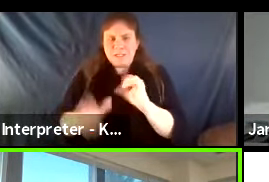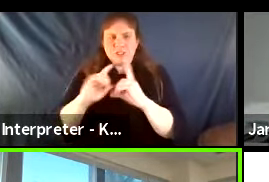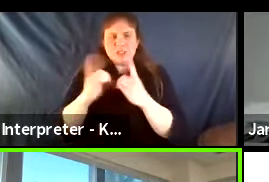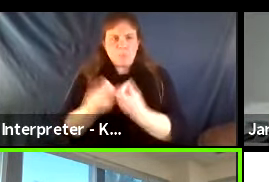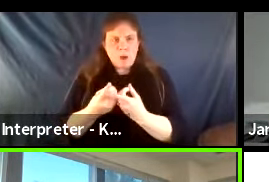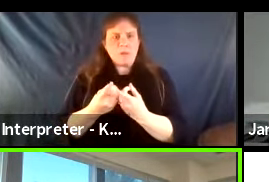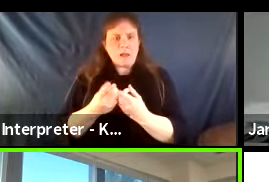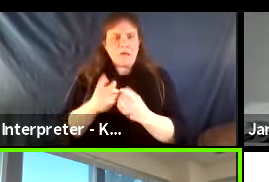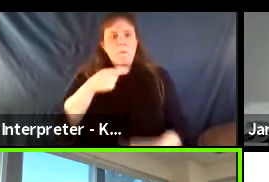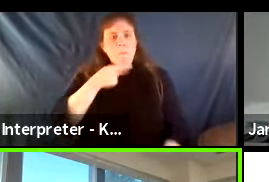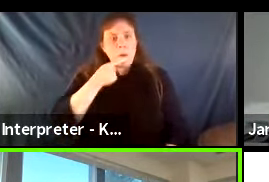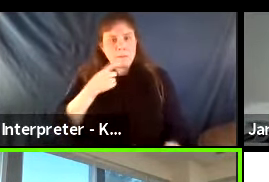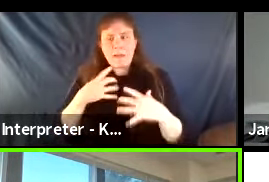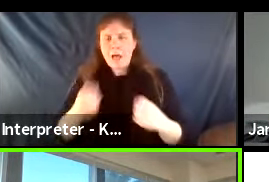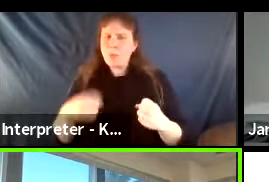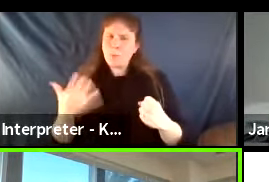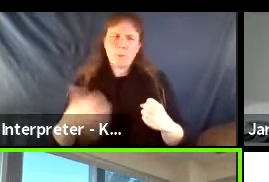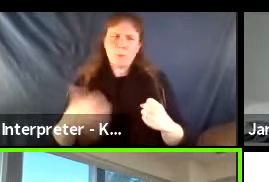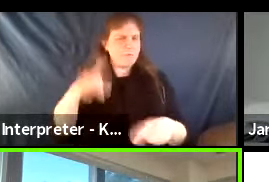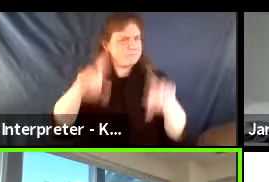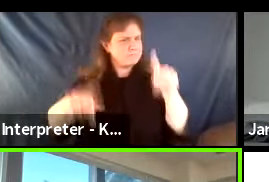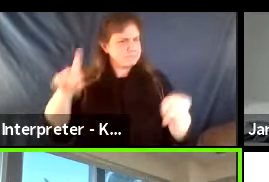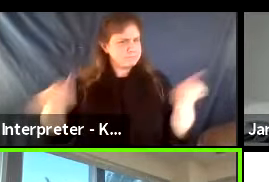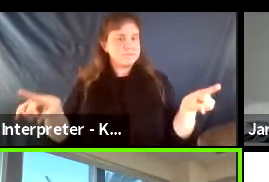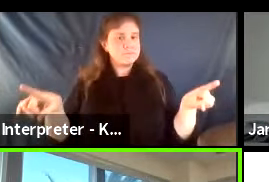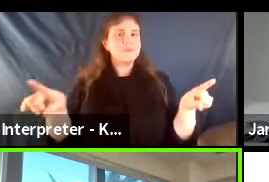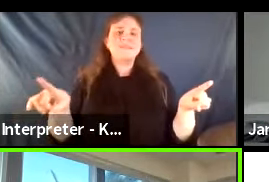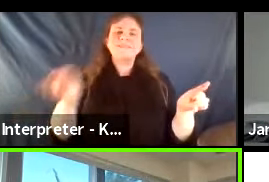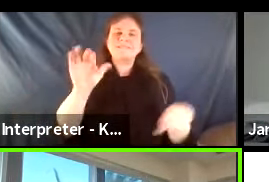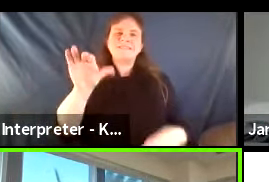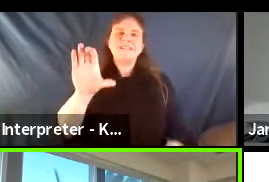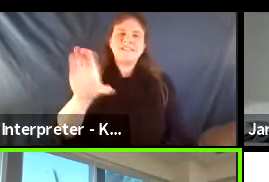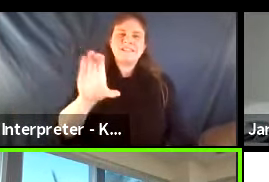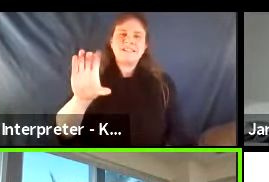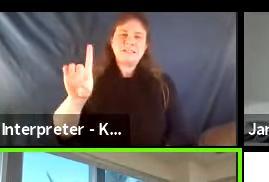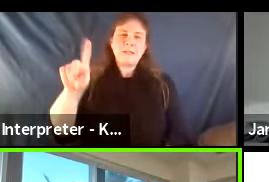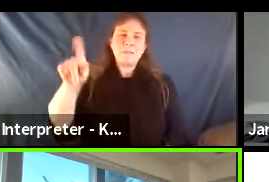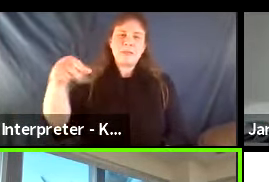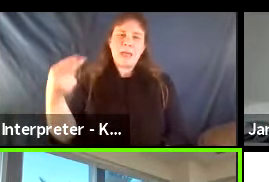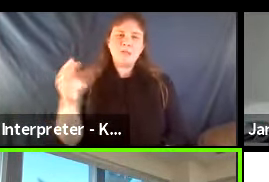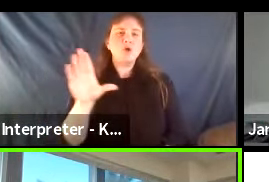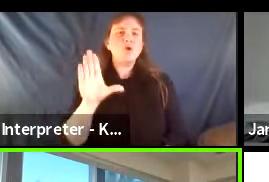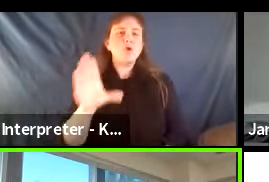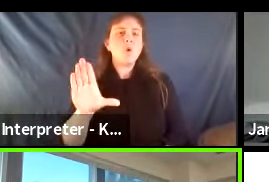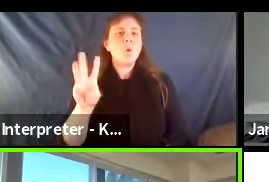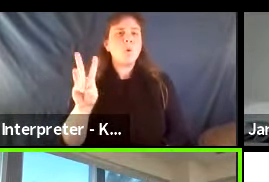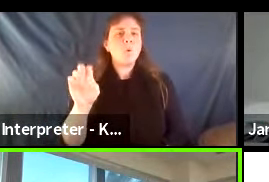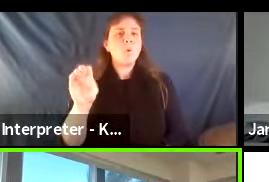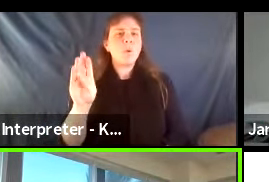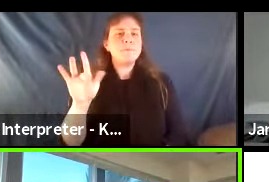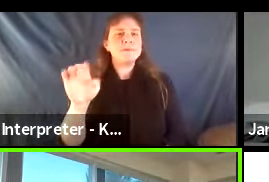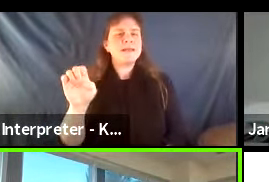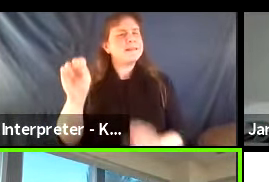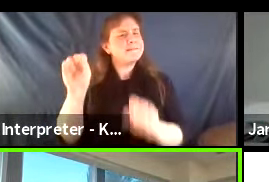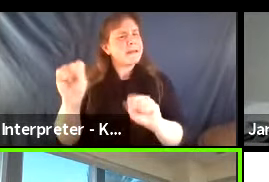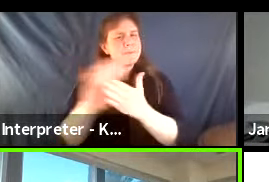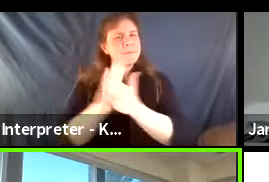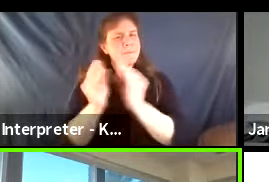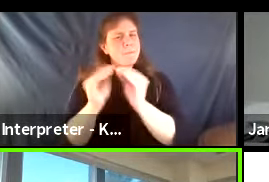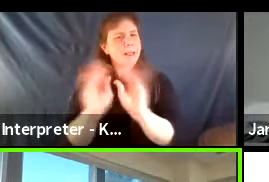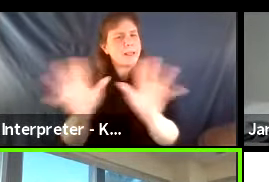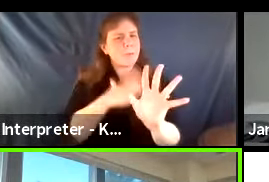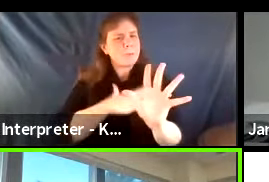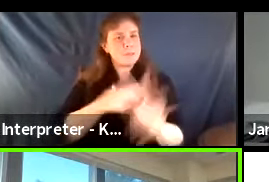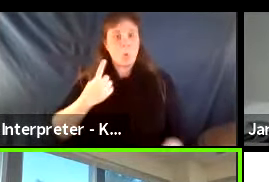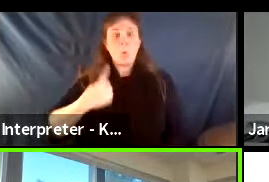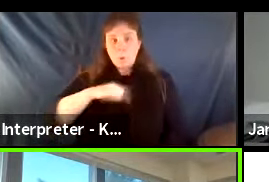be helpful for CDPH to be very clear on their website. Many of us refer many people to that website, and the information